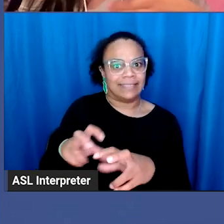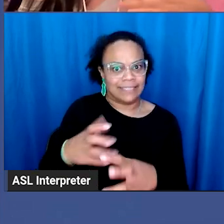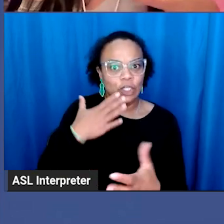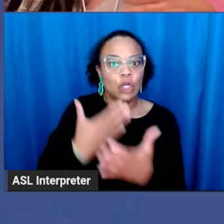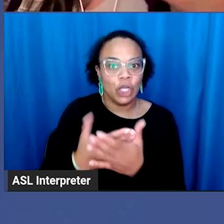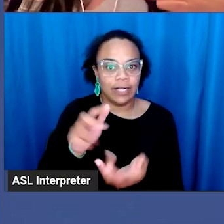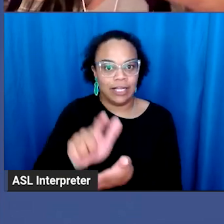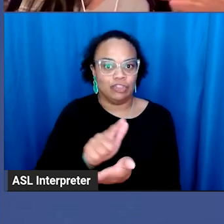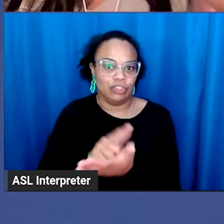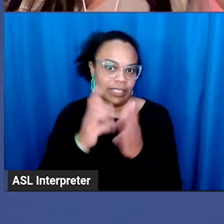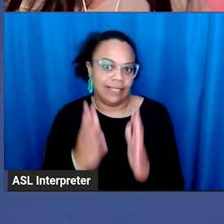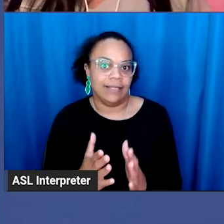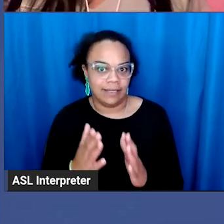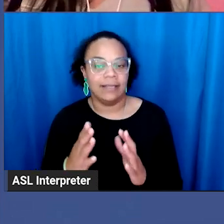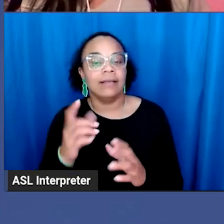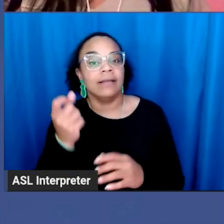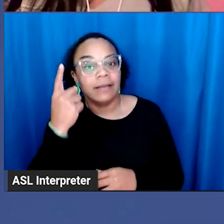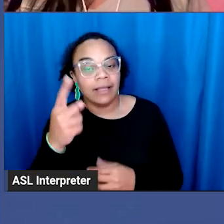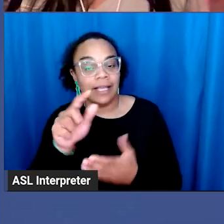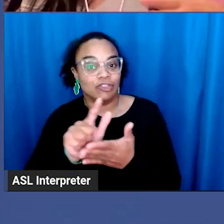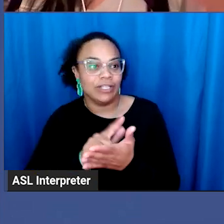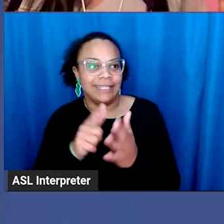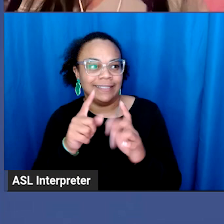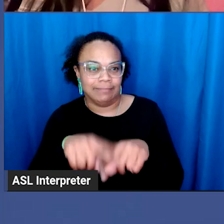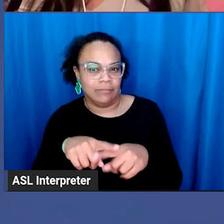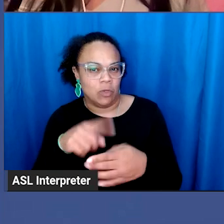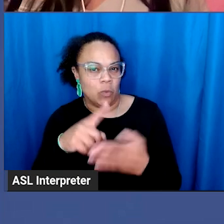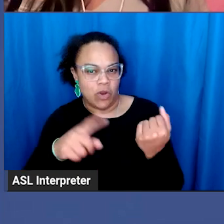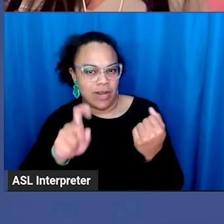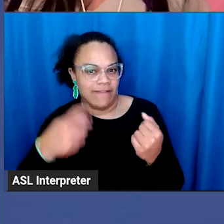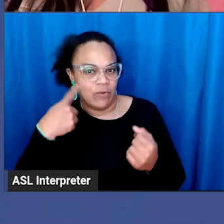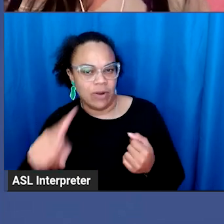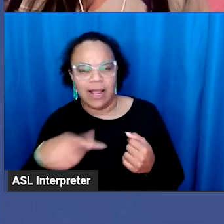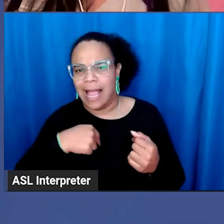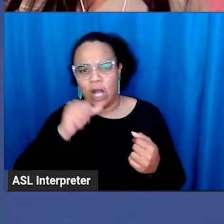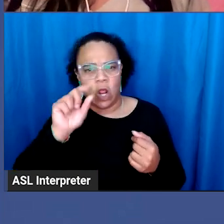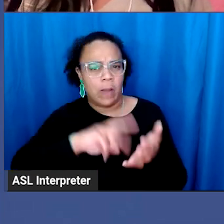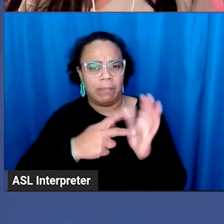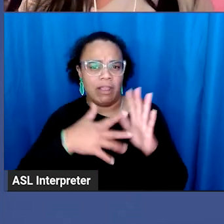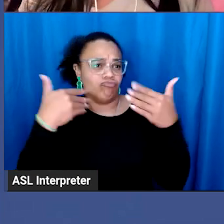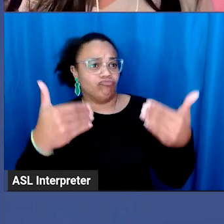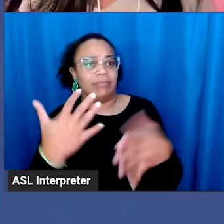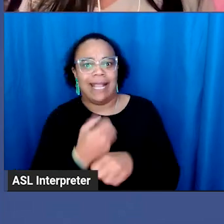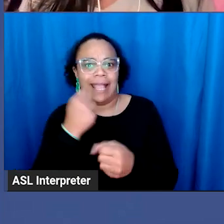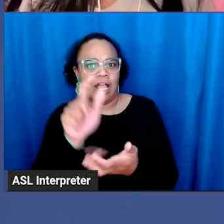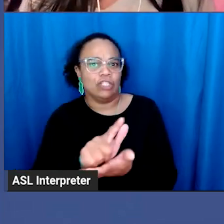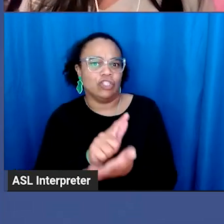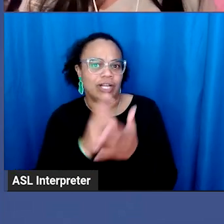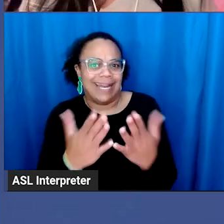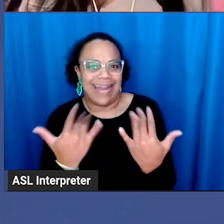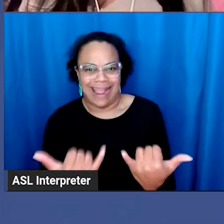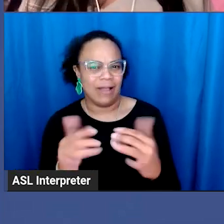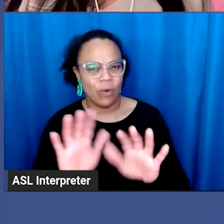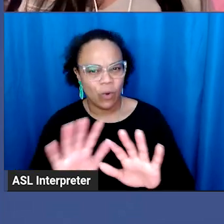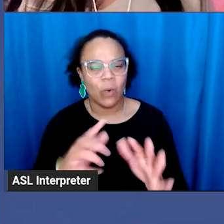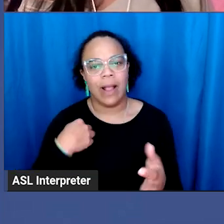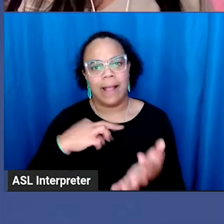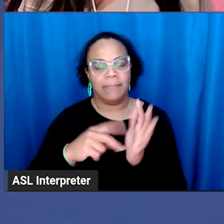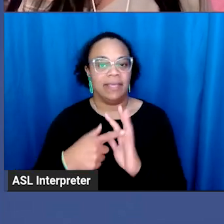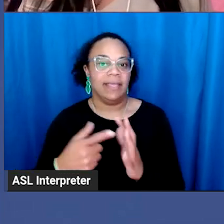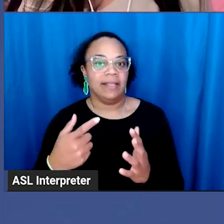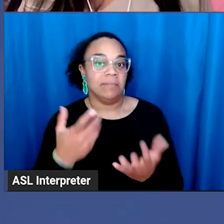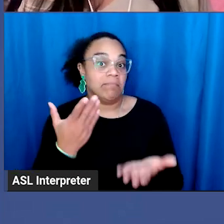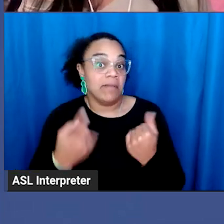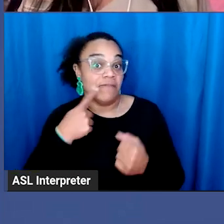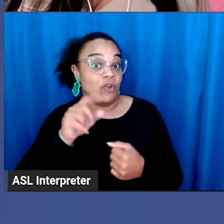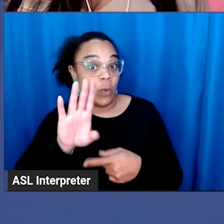the attorney you might need it for. I'm not saying go out and go get an attorney now, but it could be a business venture. It could be